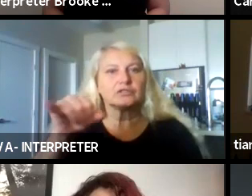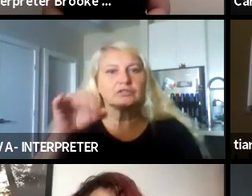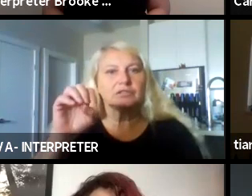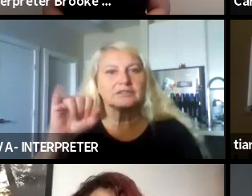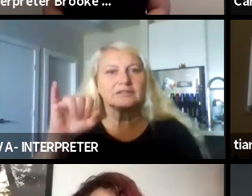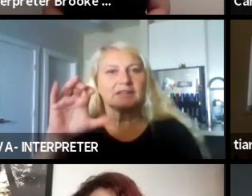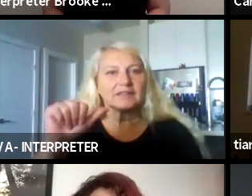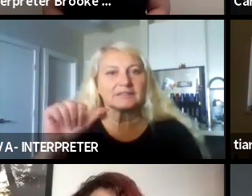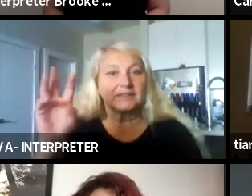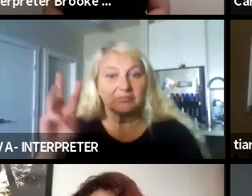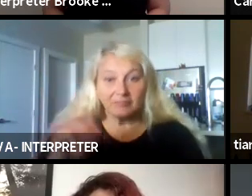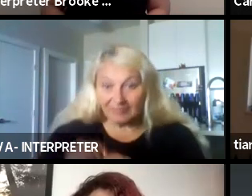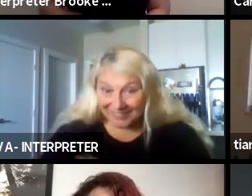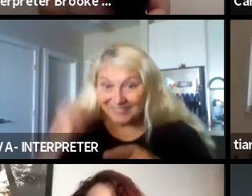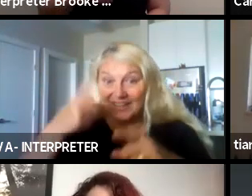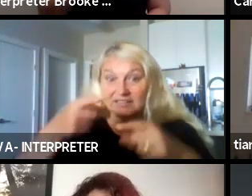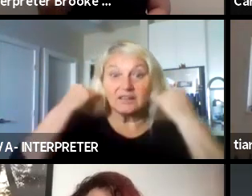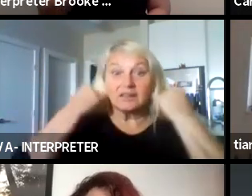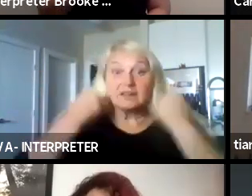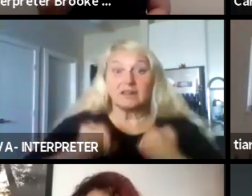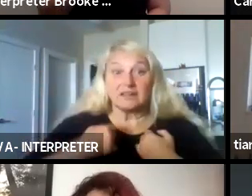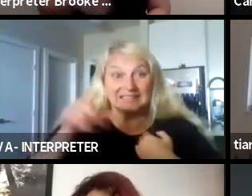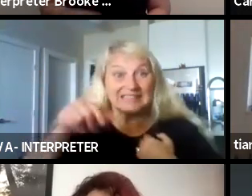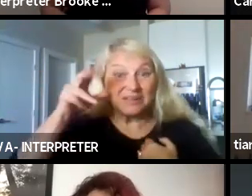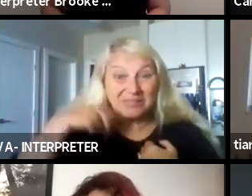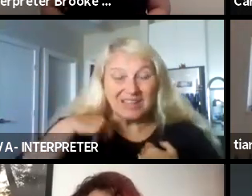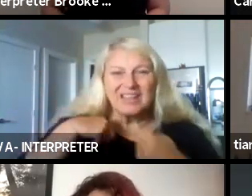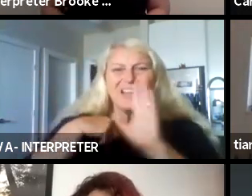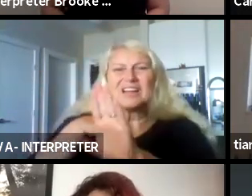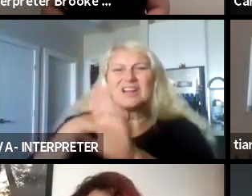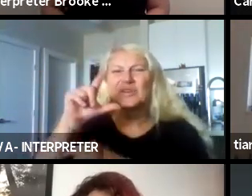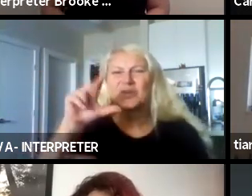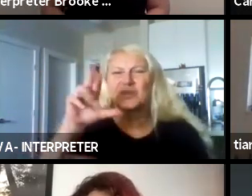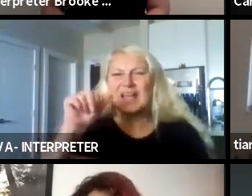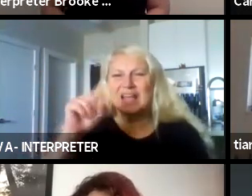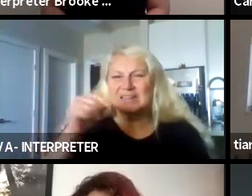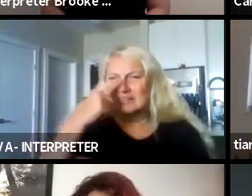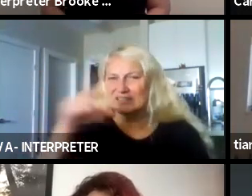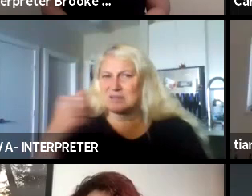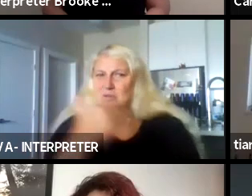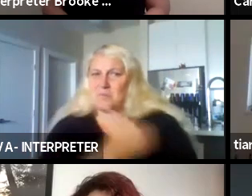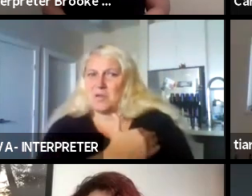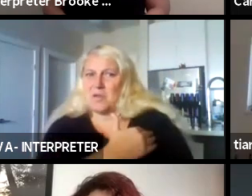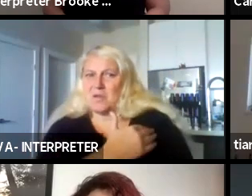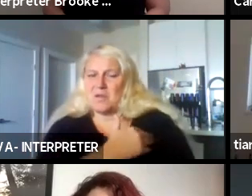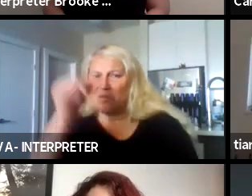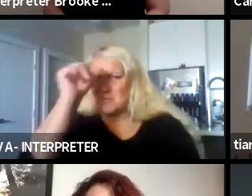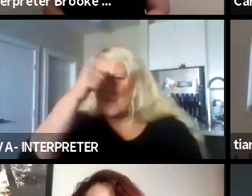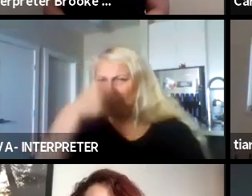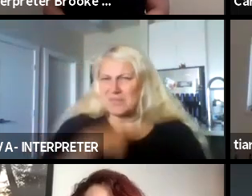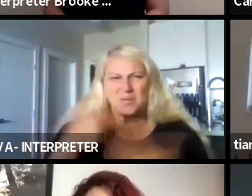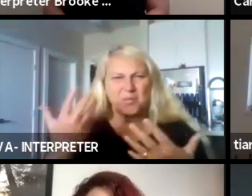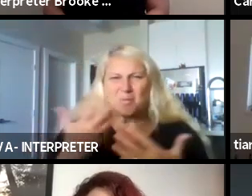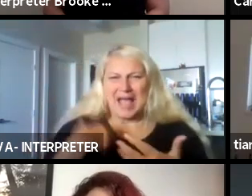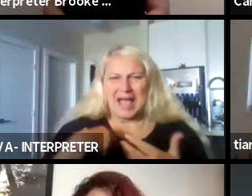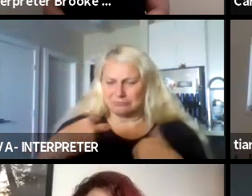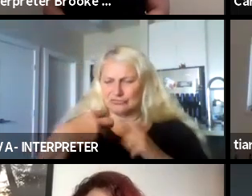Hi, can you hear me? Yes. Grant, would you be able to remind me what I'm supposed, like, what are the things I'm checking in